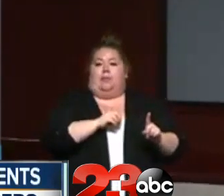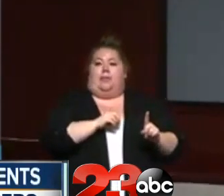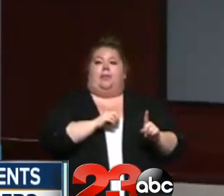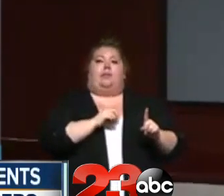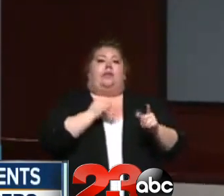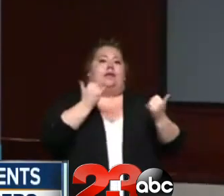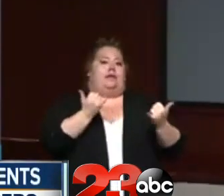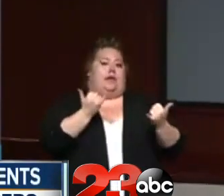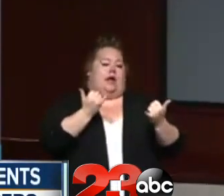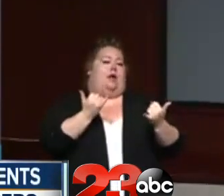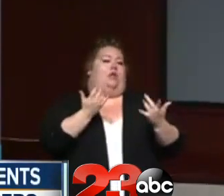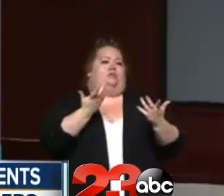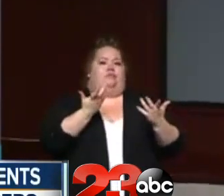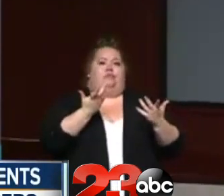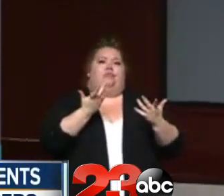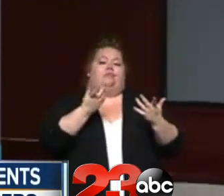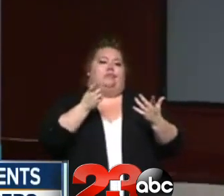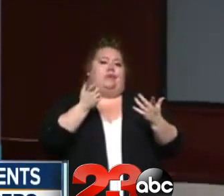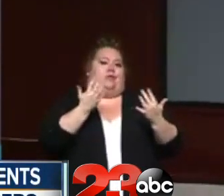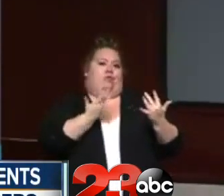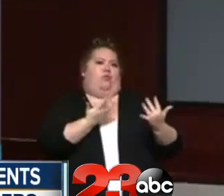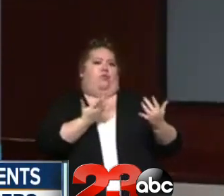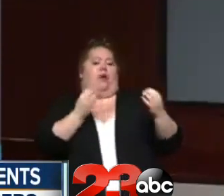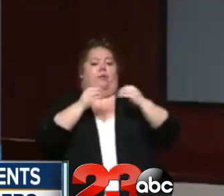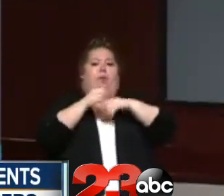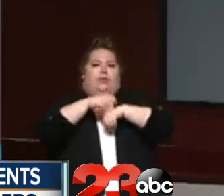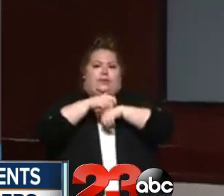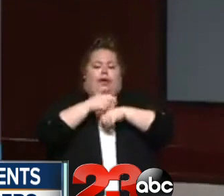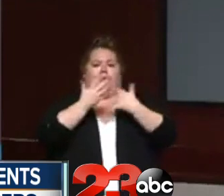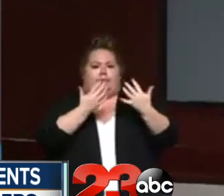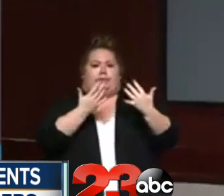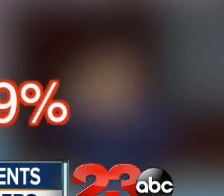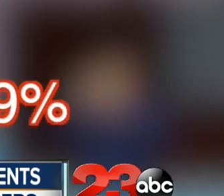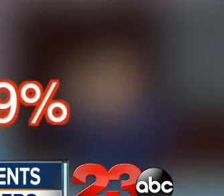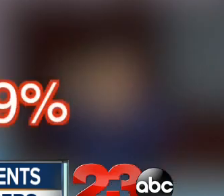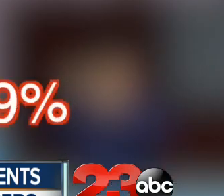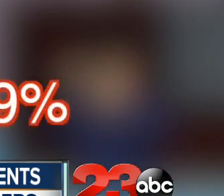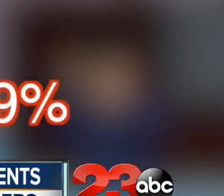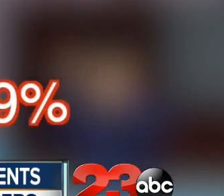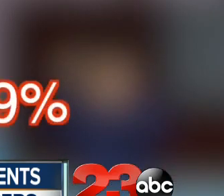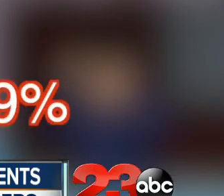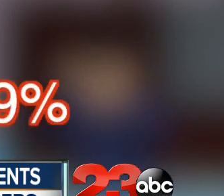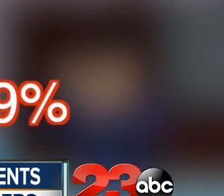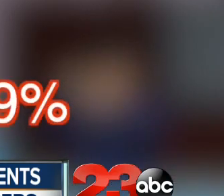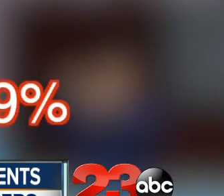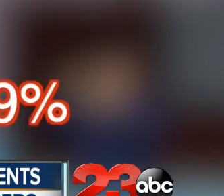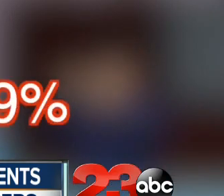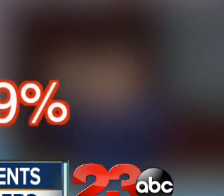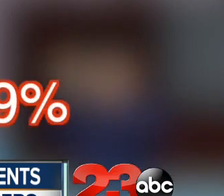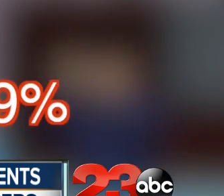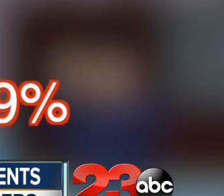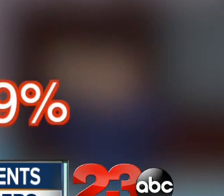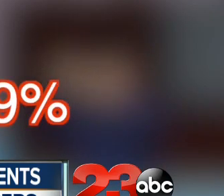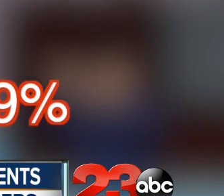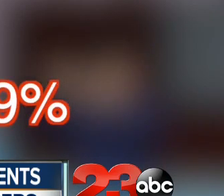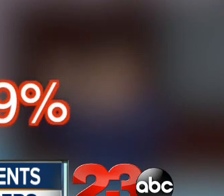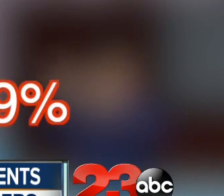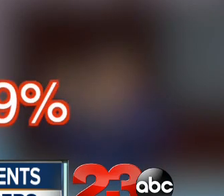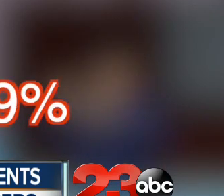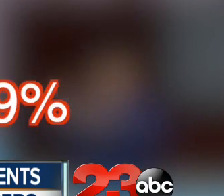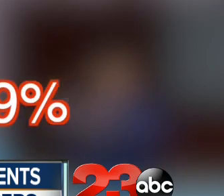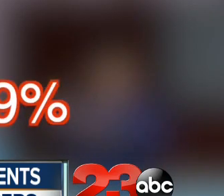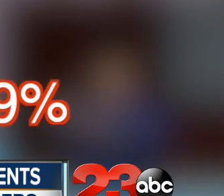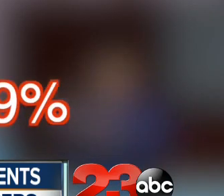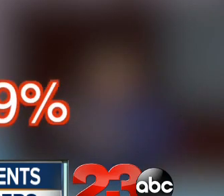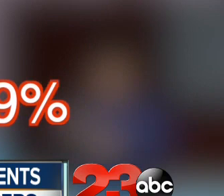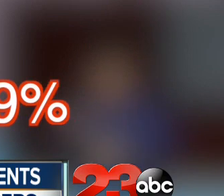The state is now penalizing any county that is below the state average for number of testing. Since Kern is below the average, our number has been artificially